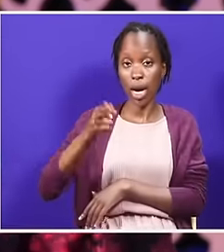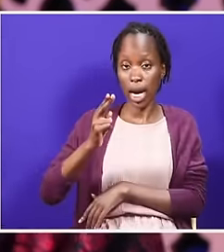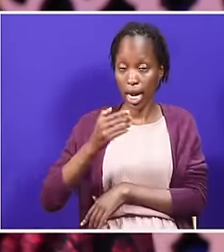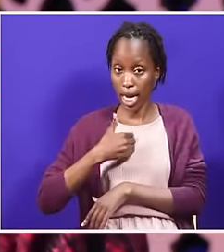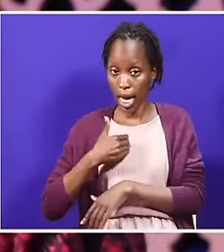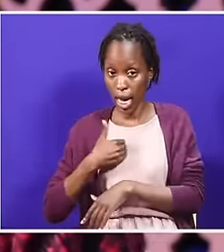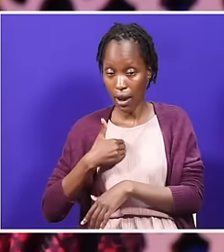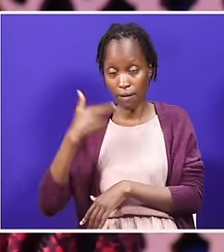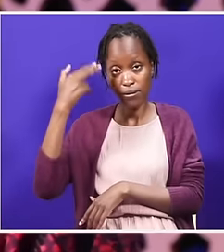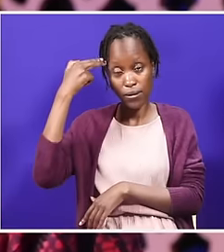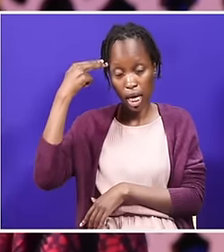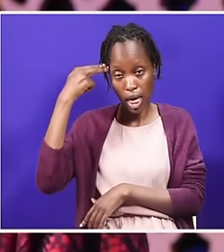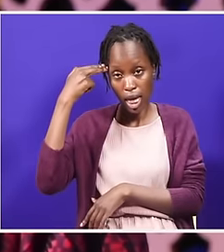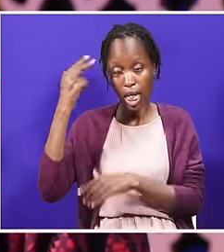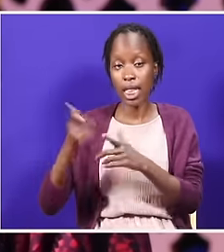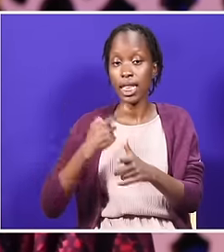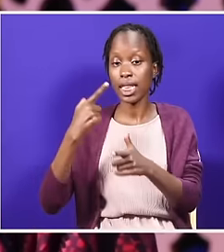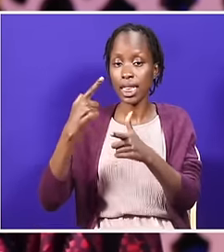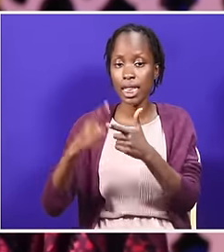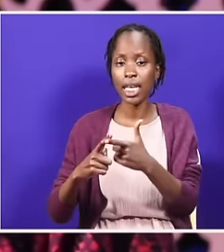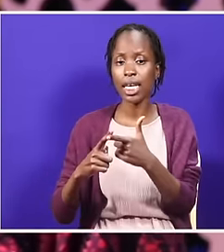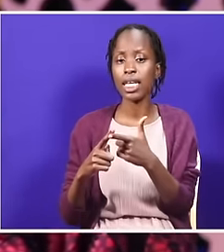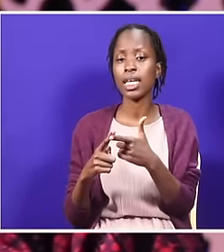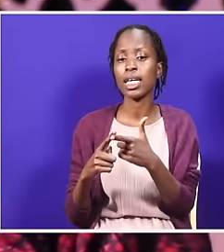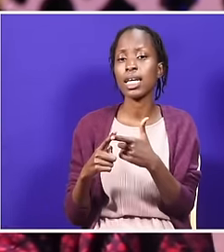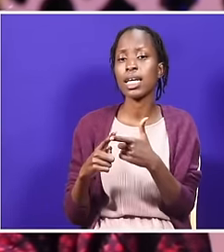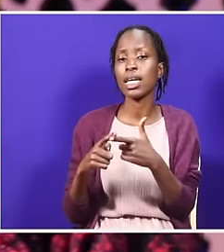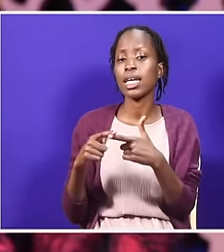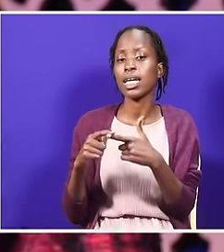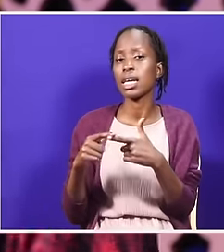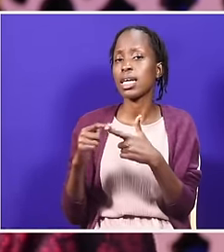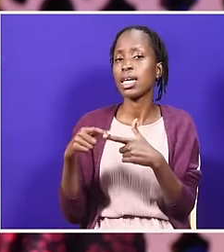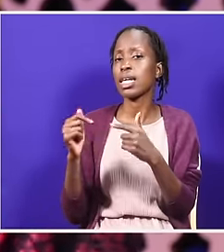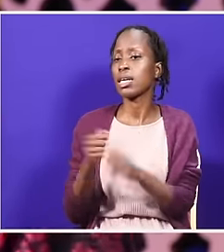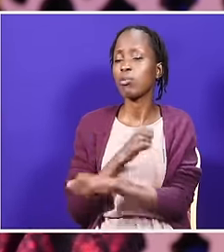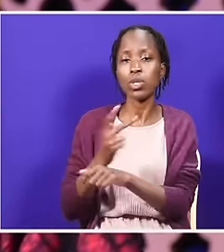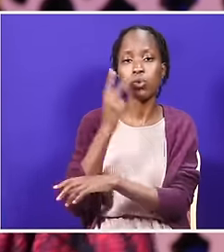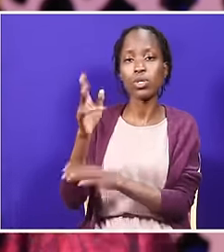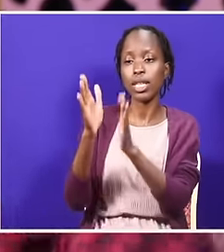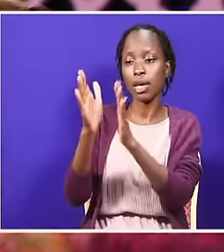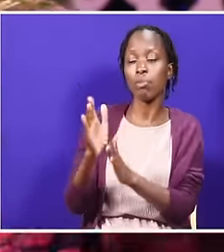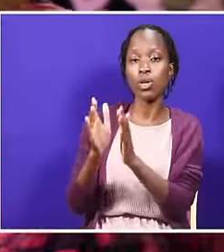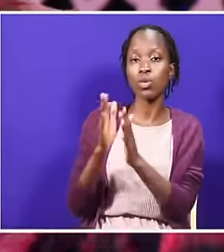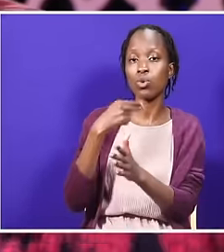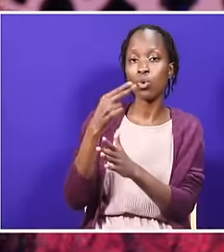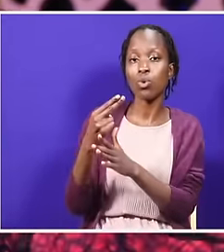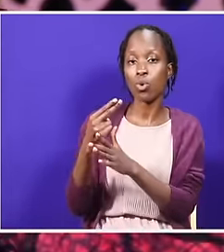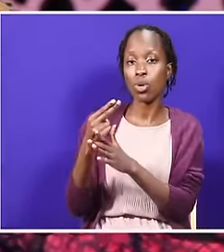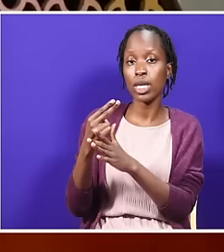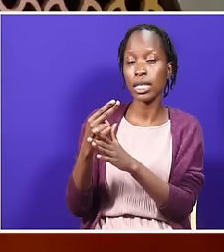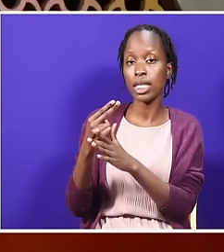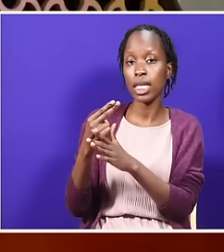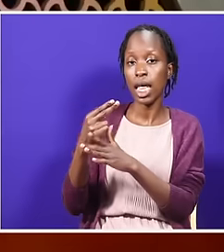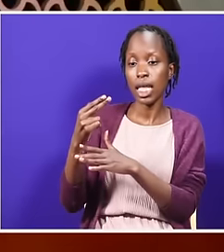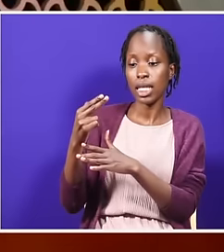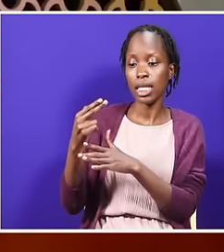barrel in their face, they cannot even describe the person holding the gun. They cannot describe the